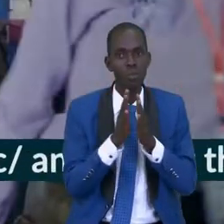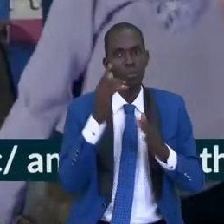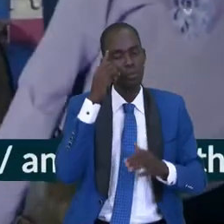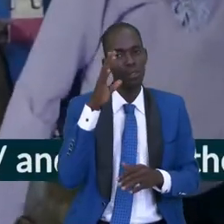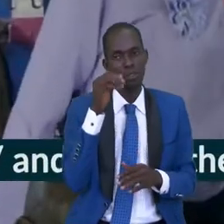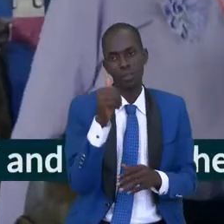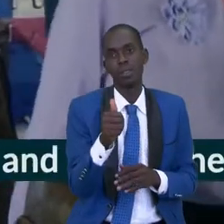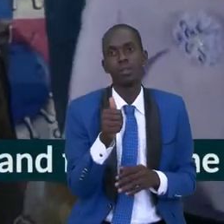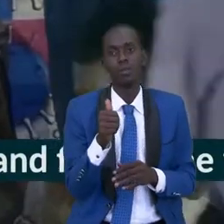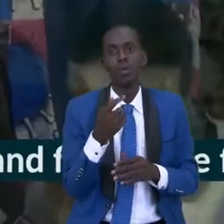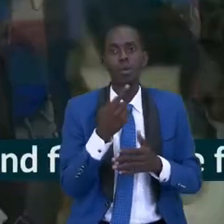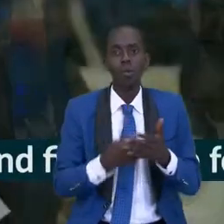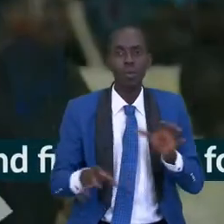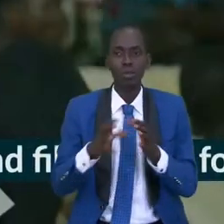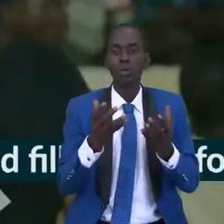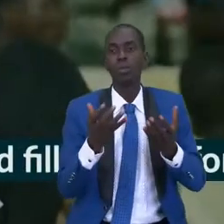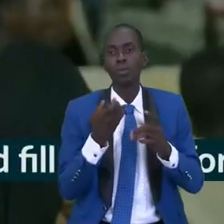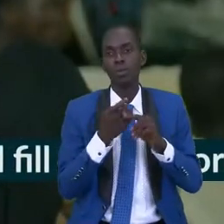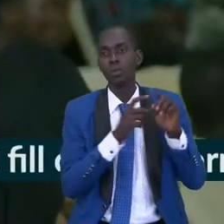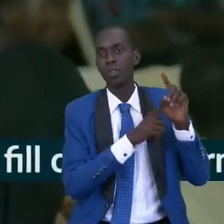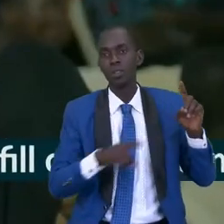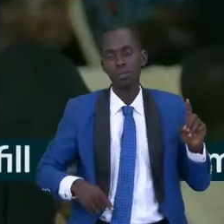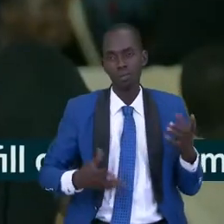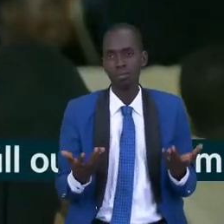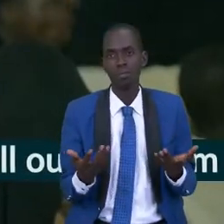who decided for the Lord now.